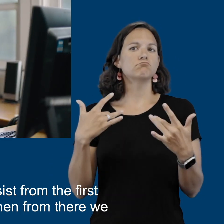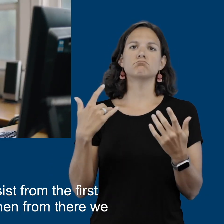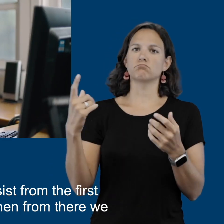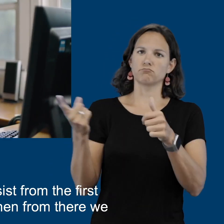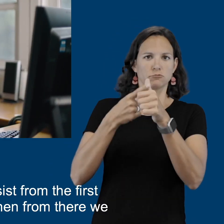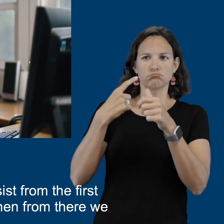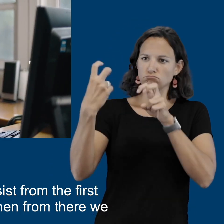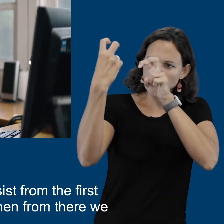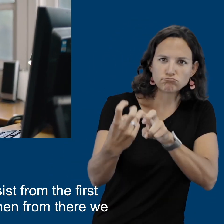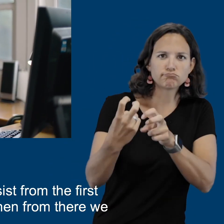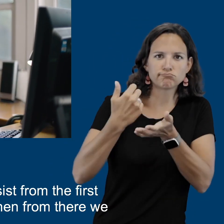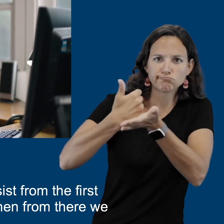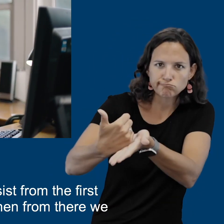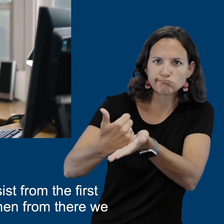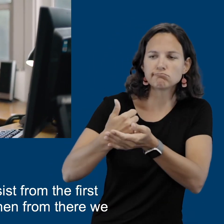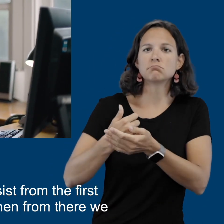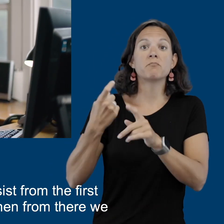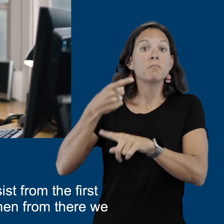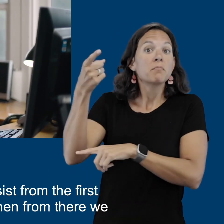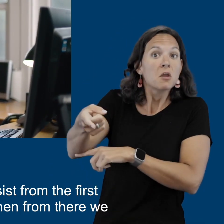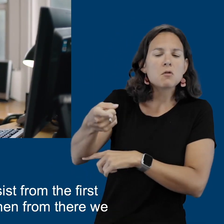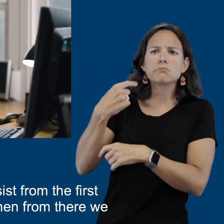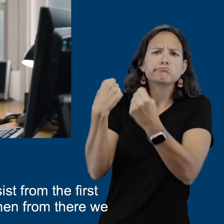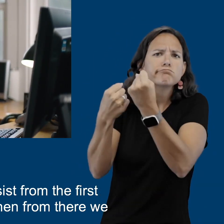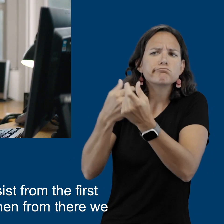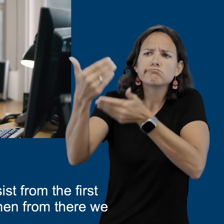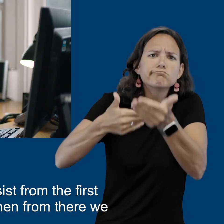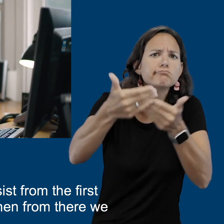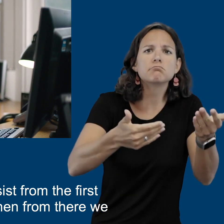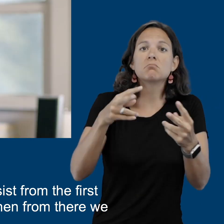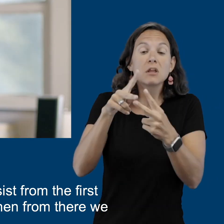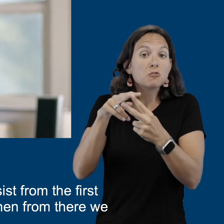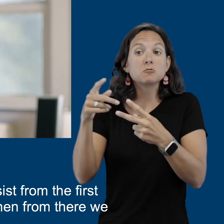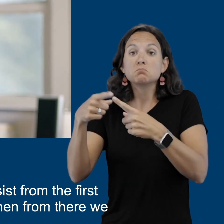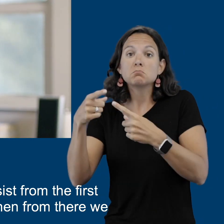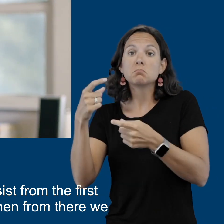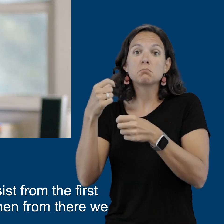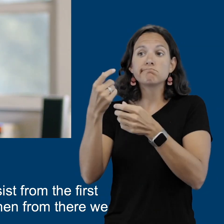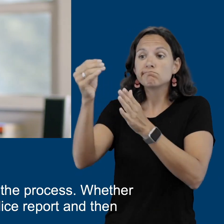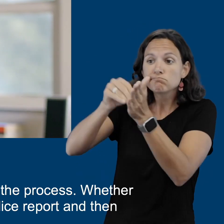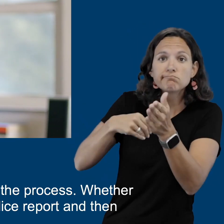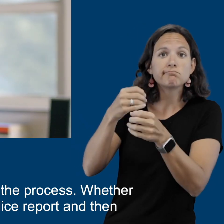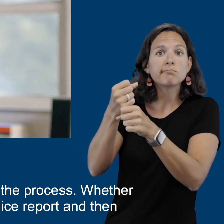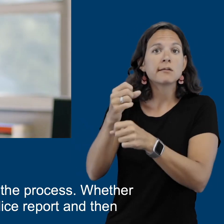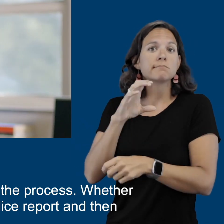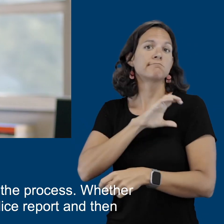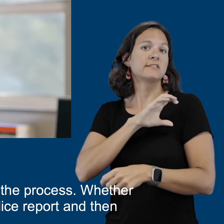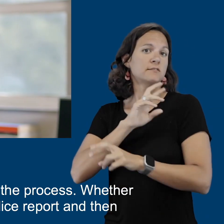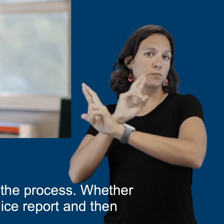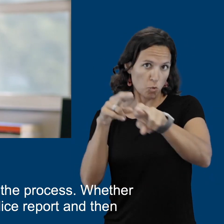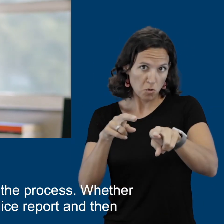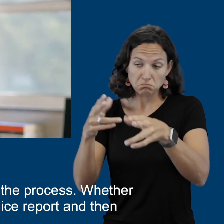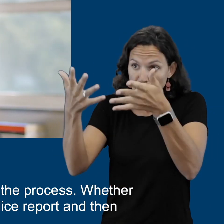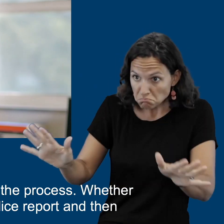We basically help assist from the first point of contact, and then from there we support them through the